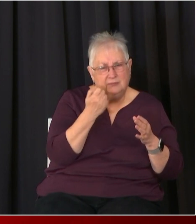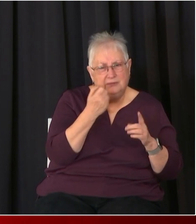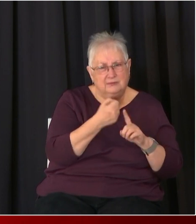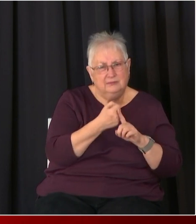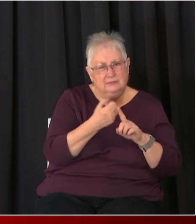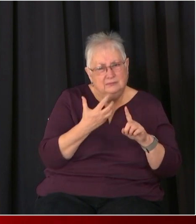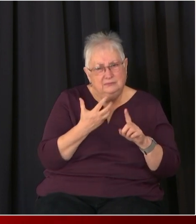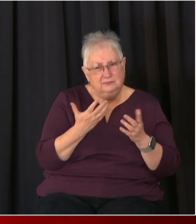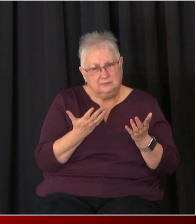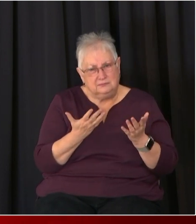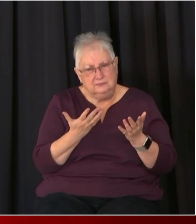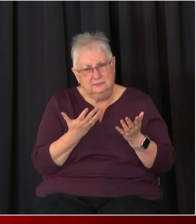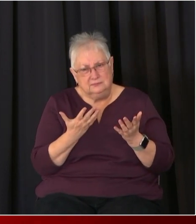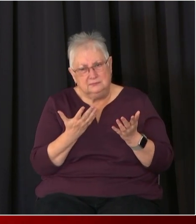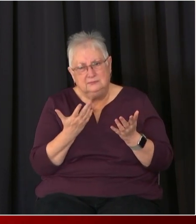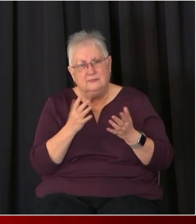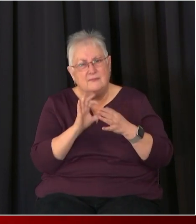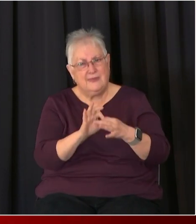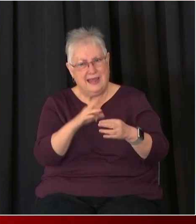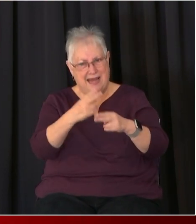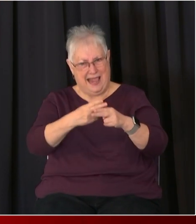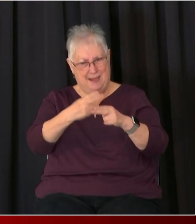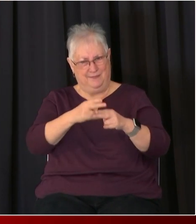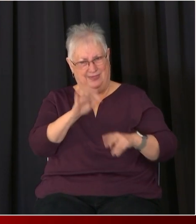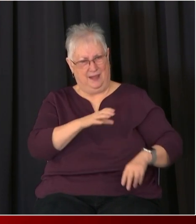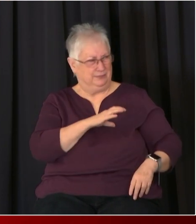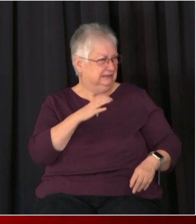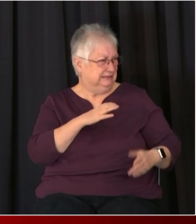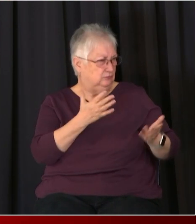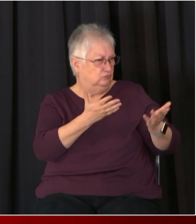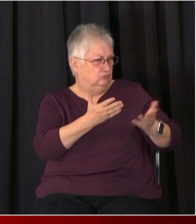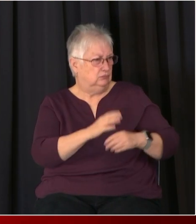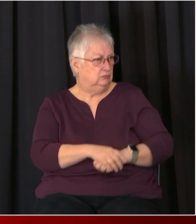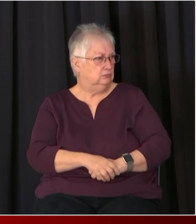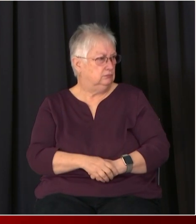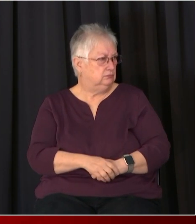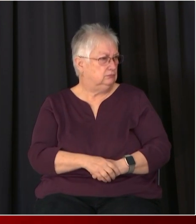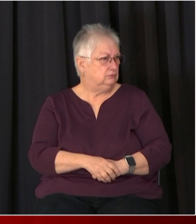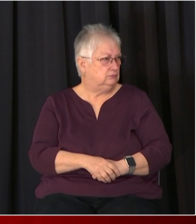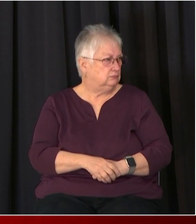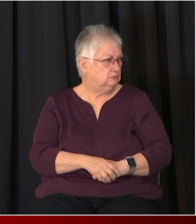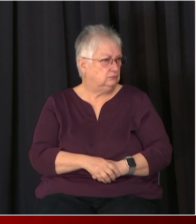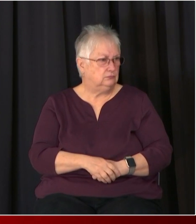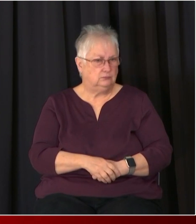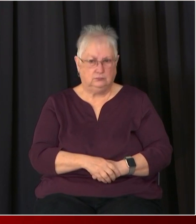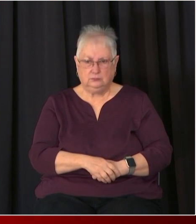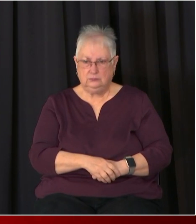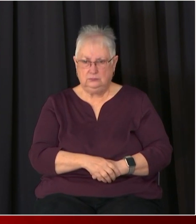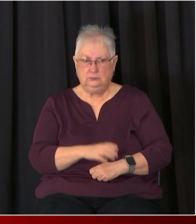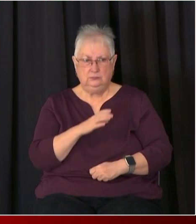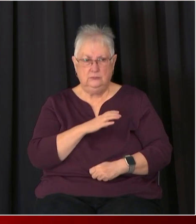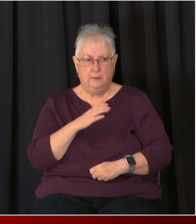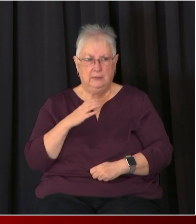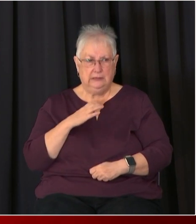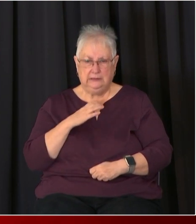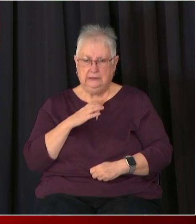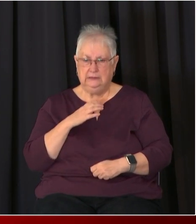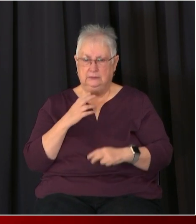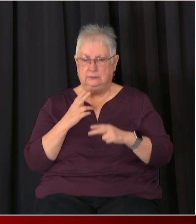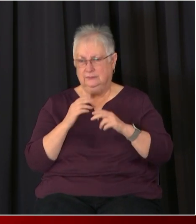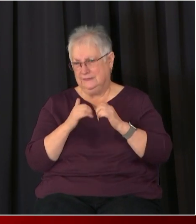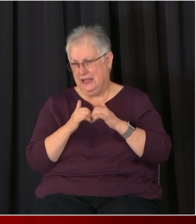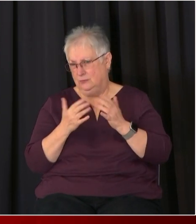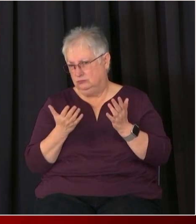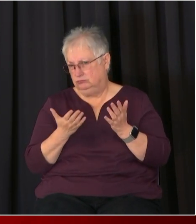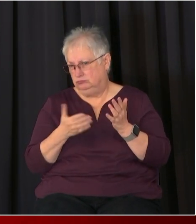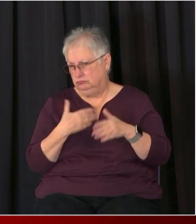re-educate me in terms of the name of that committee, and what is it about the committee that affects in terms of the